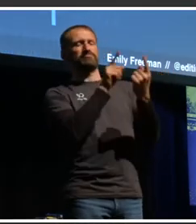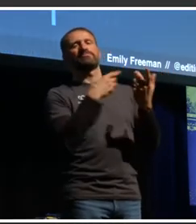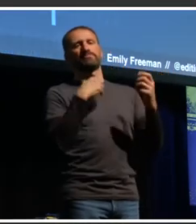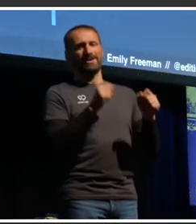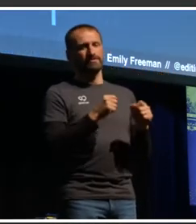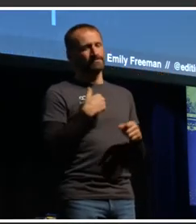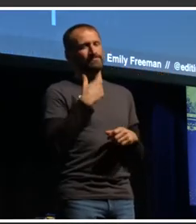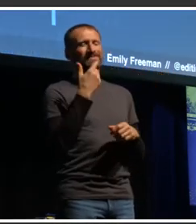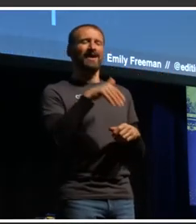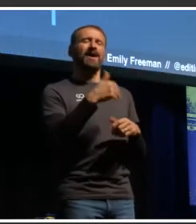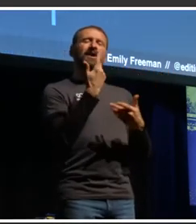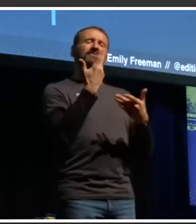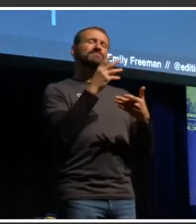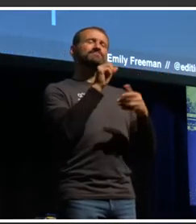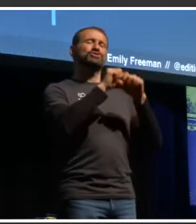really like to use.